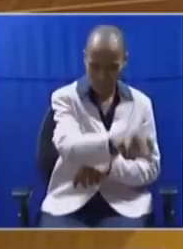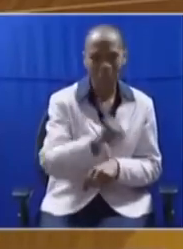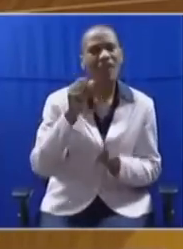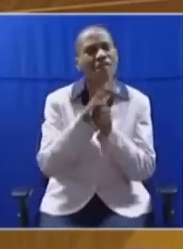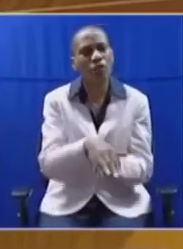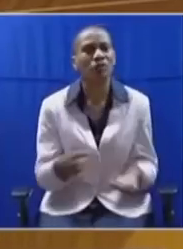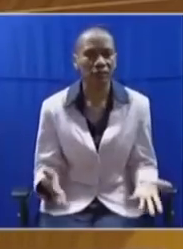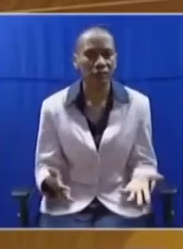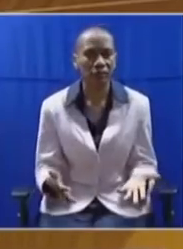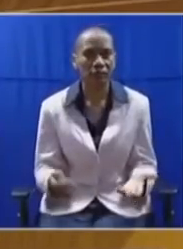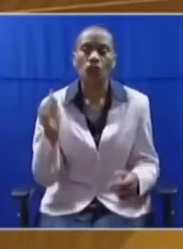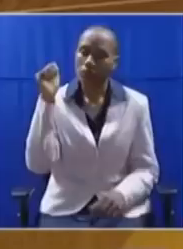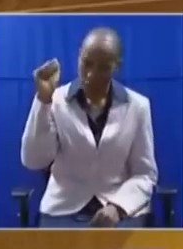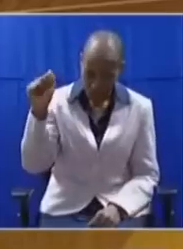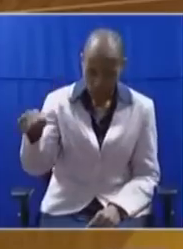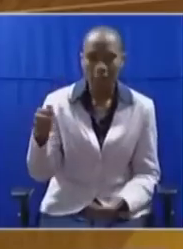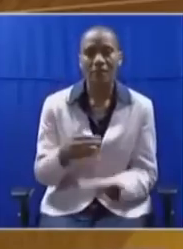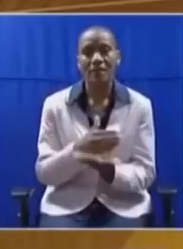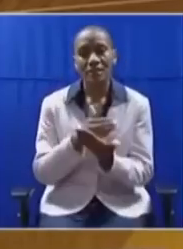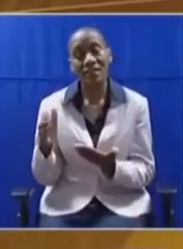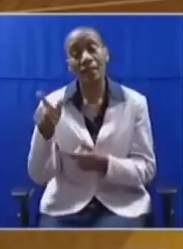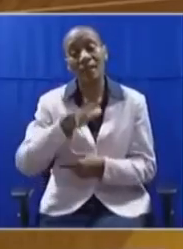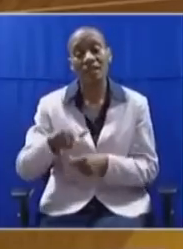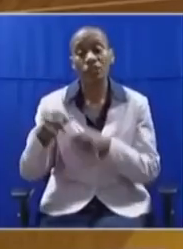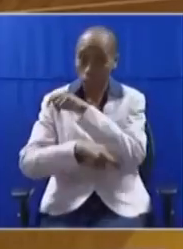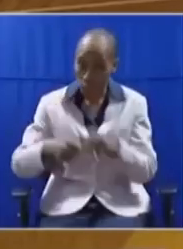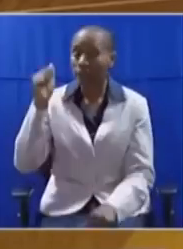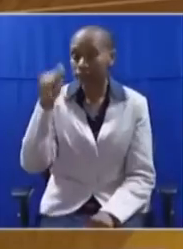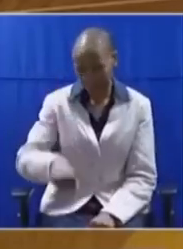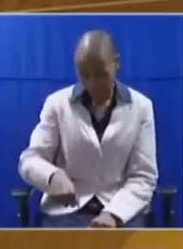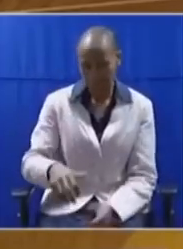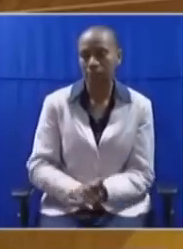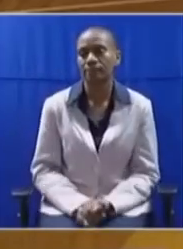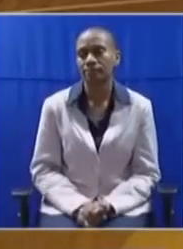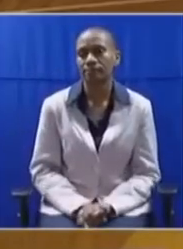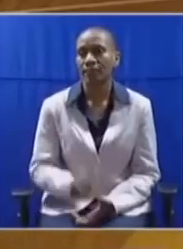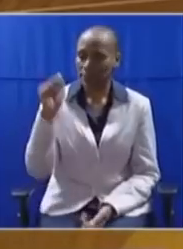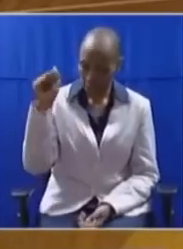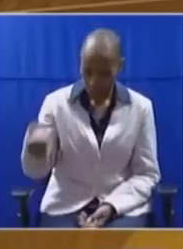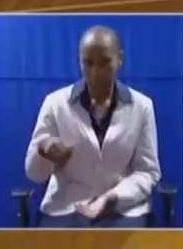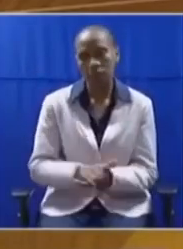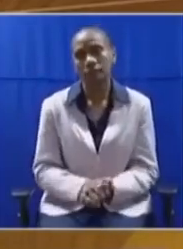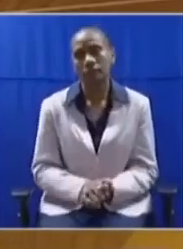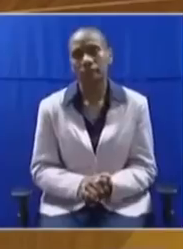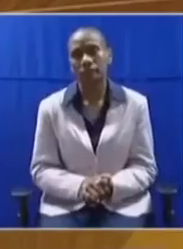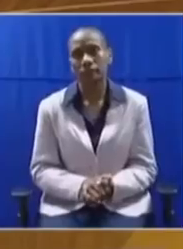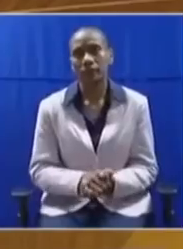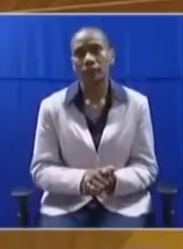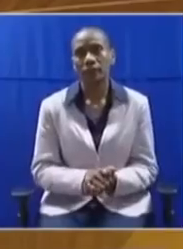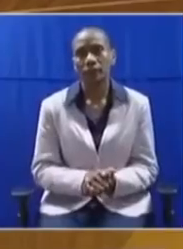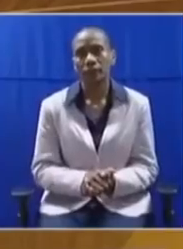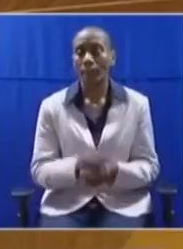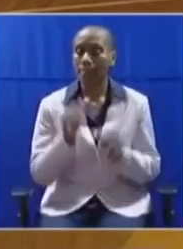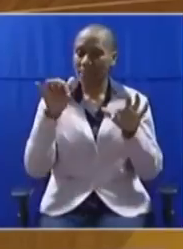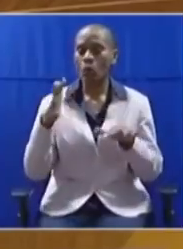and yes, some of the land was stolen, yes, and there is land hunger